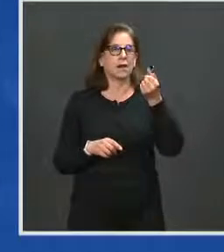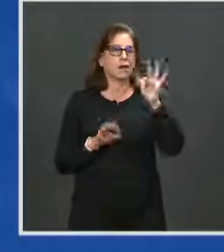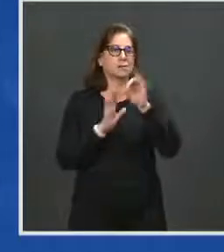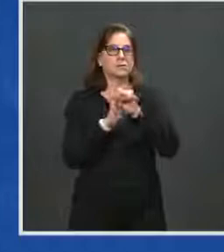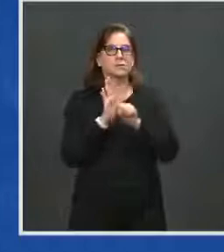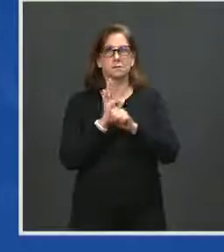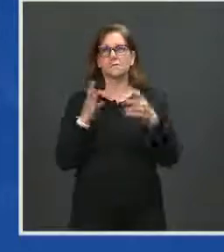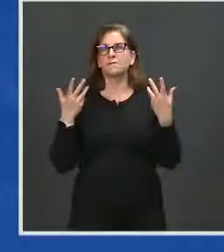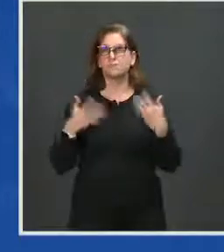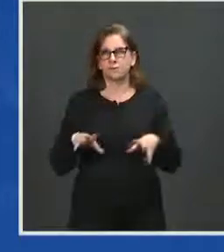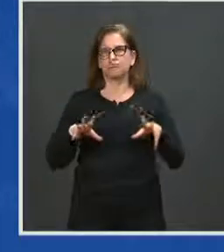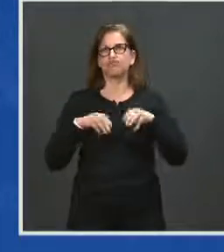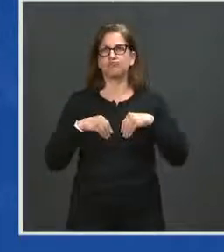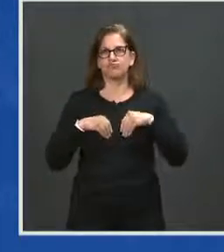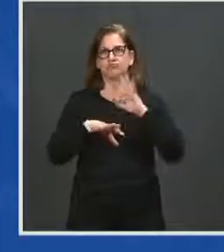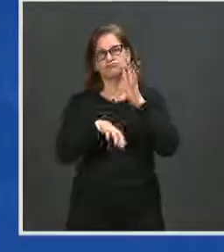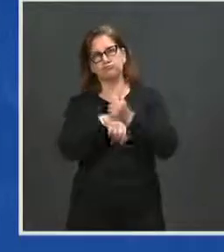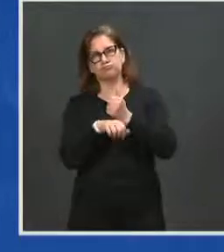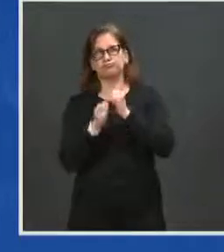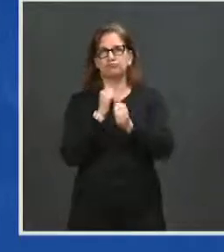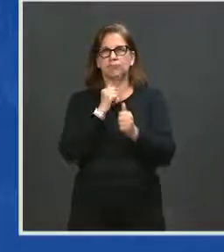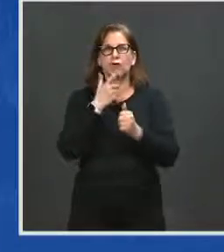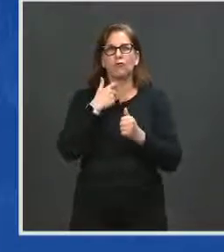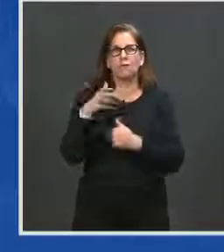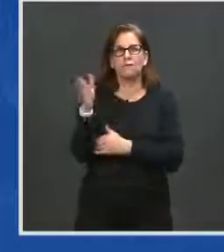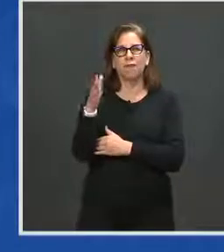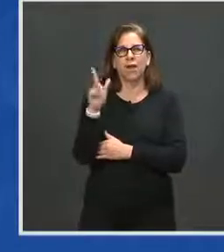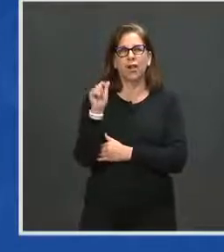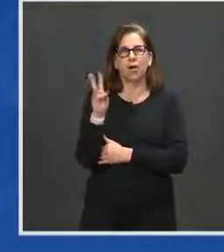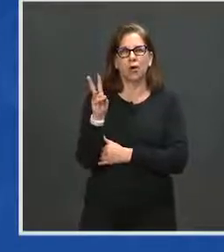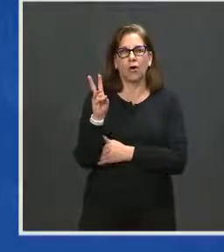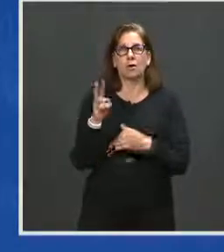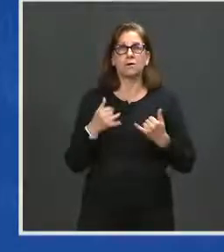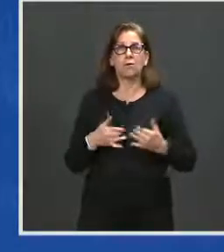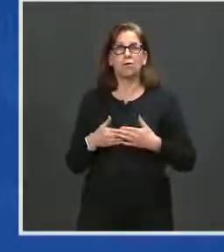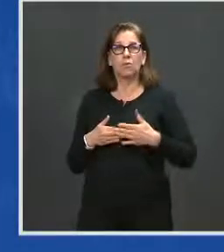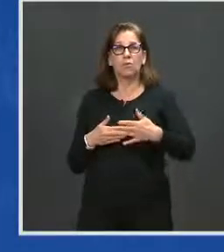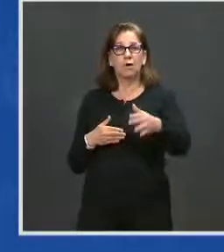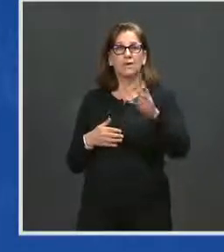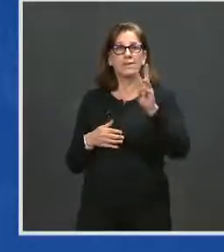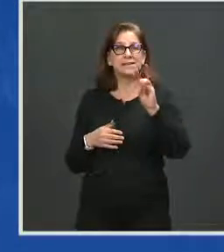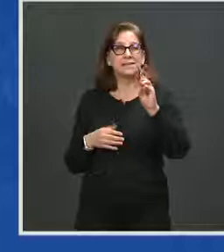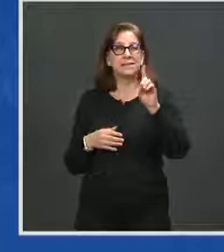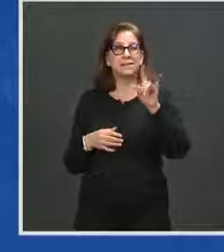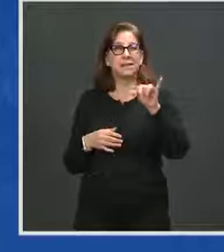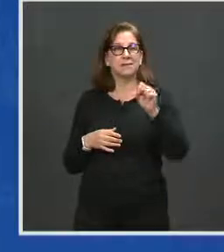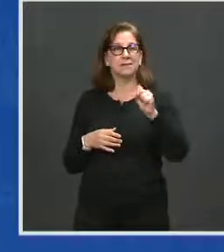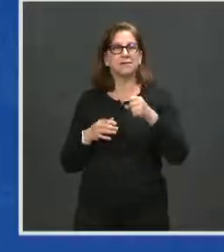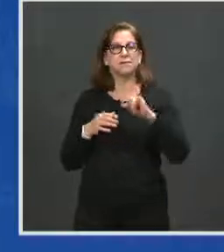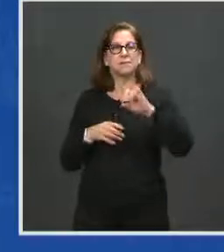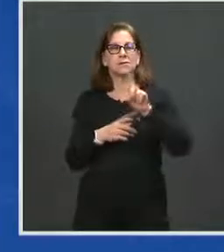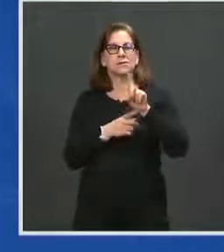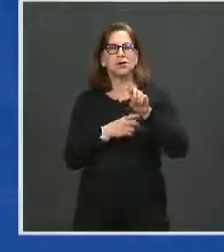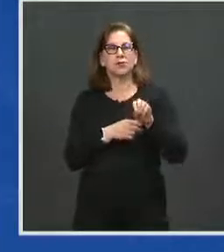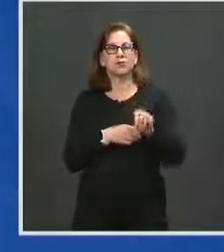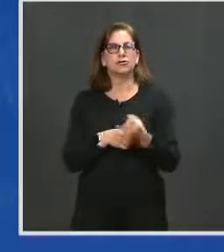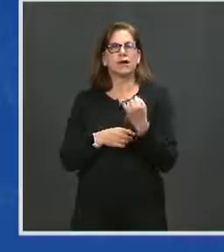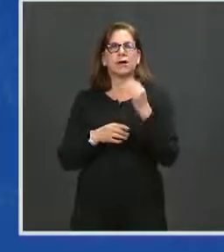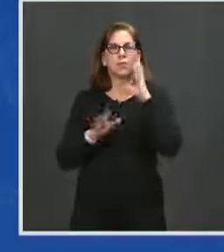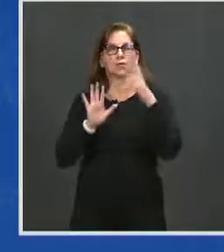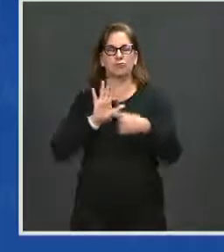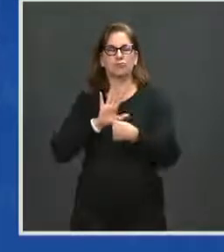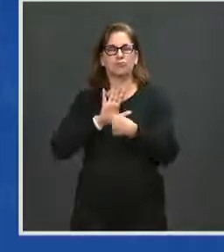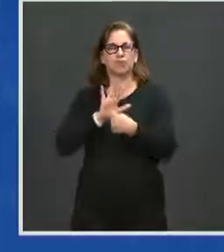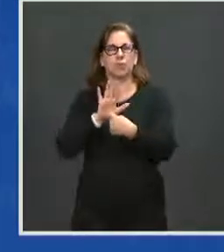Within 60 days, the Justice Department will publish model legislation that will make it easier for states that want to